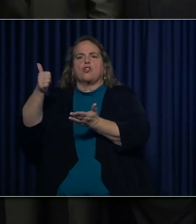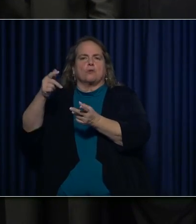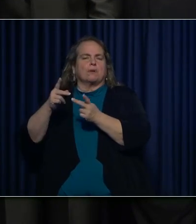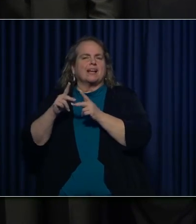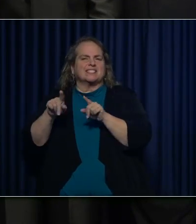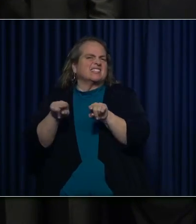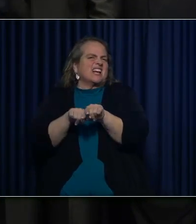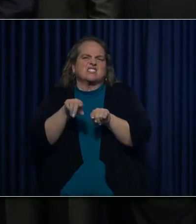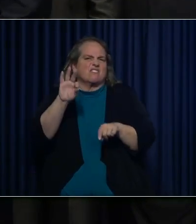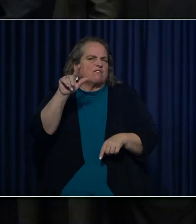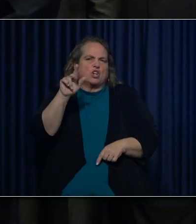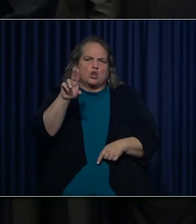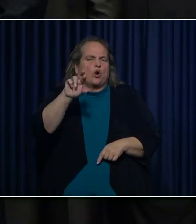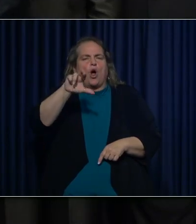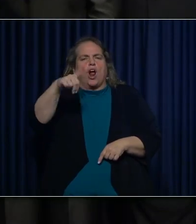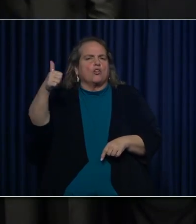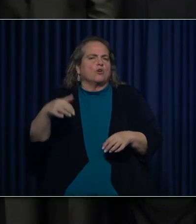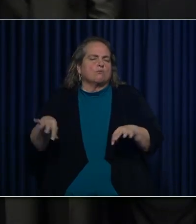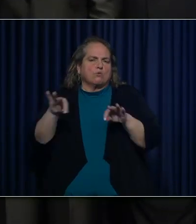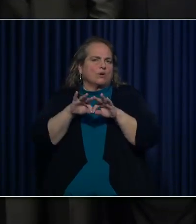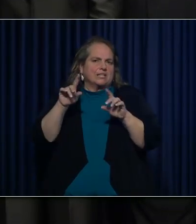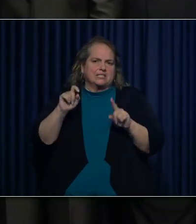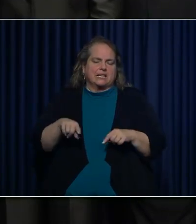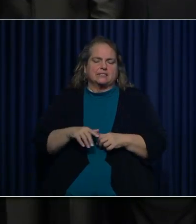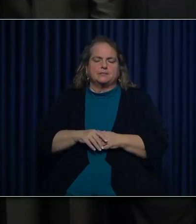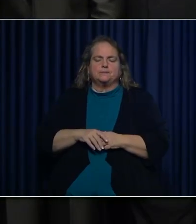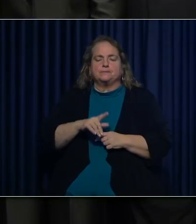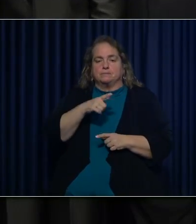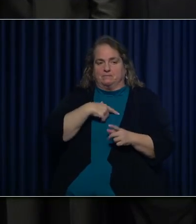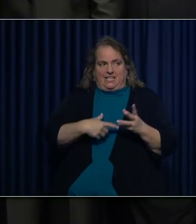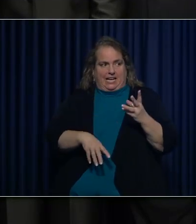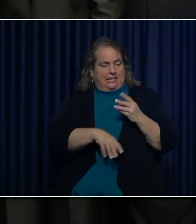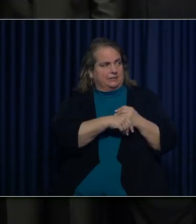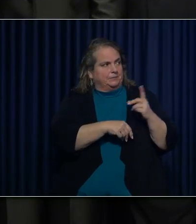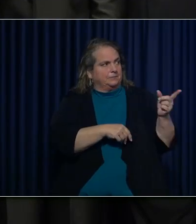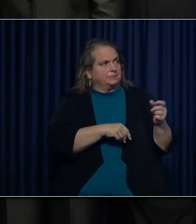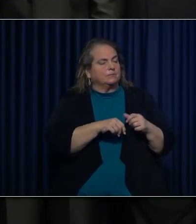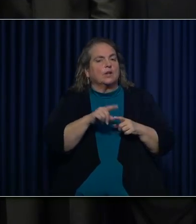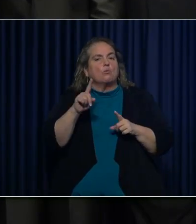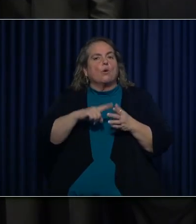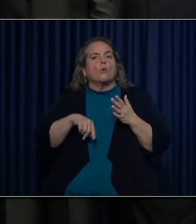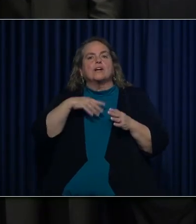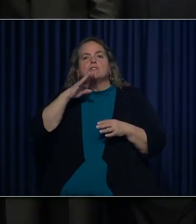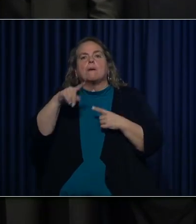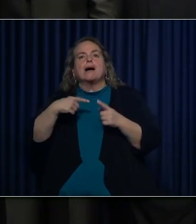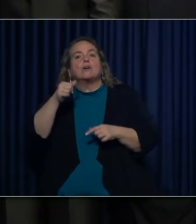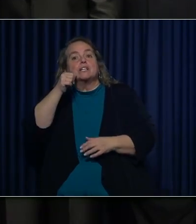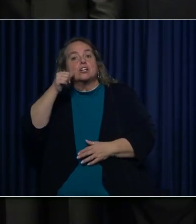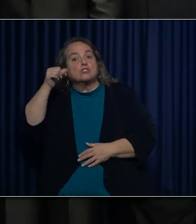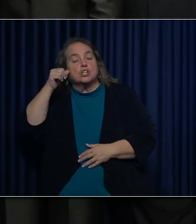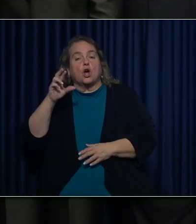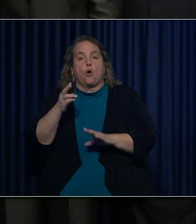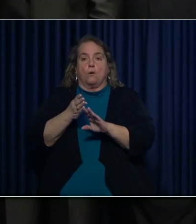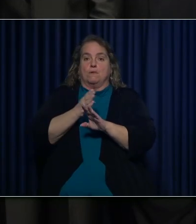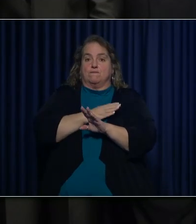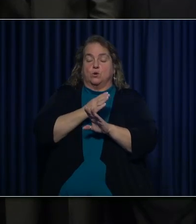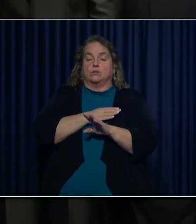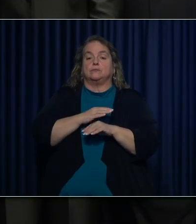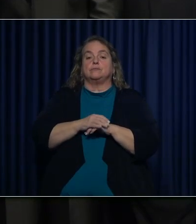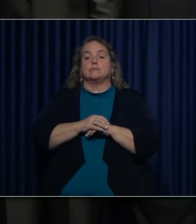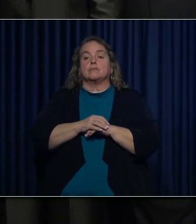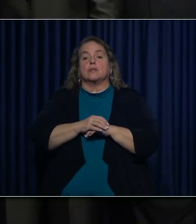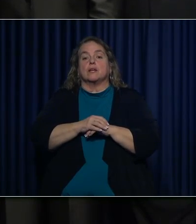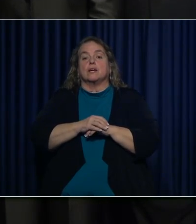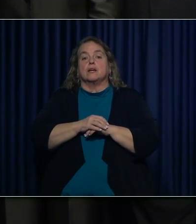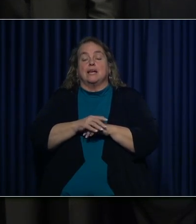important tests. And to add on what we talked about yesterday or the day before,